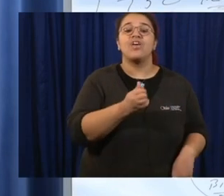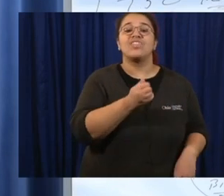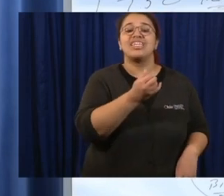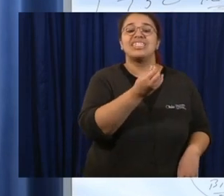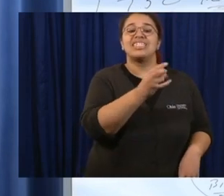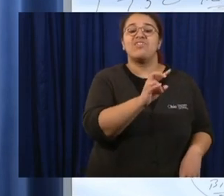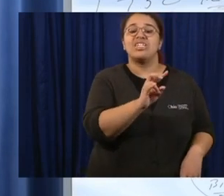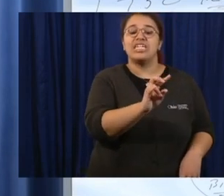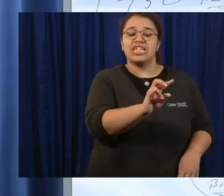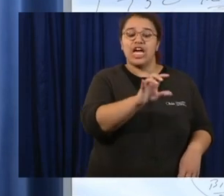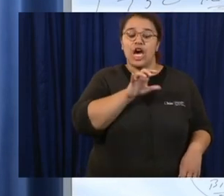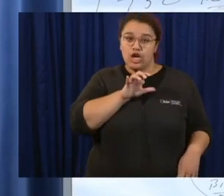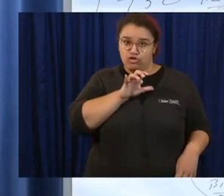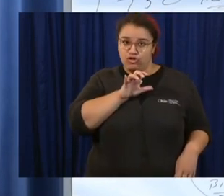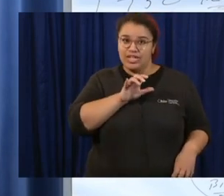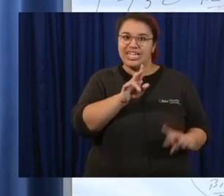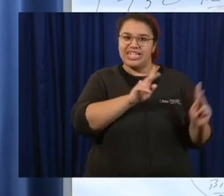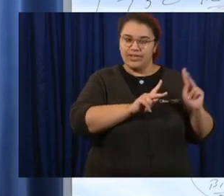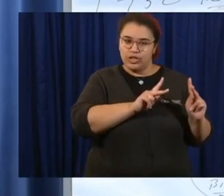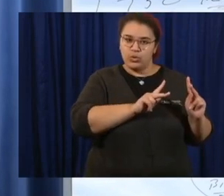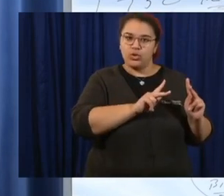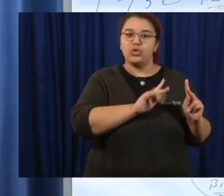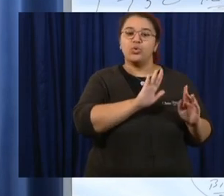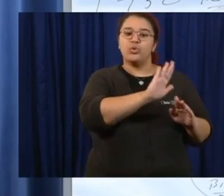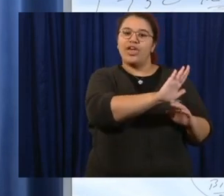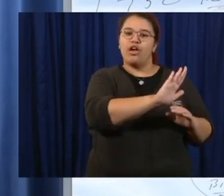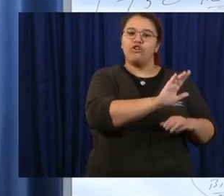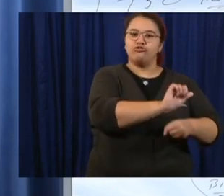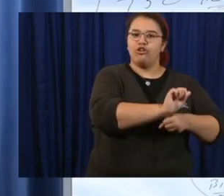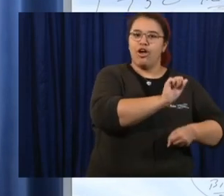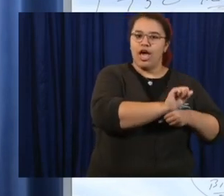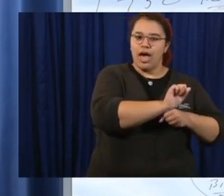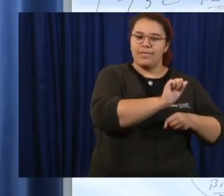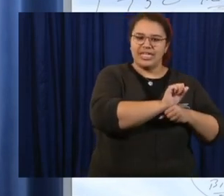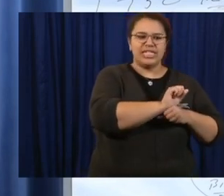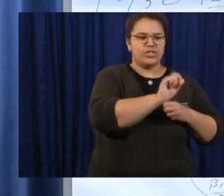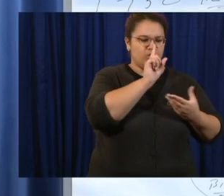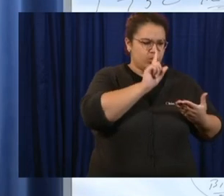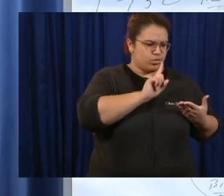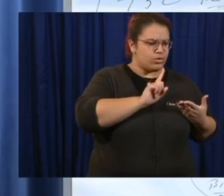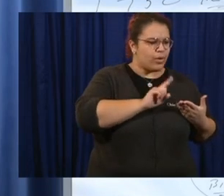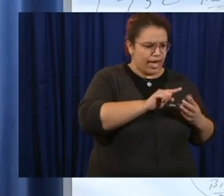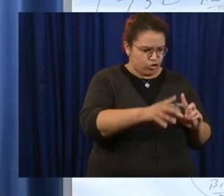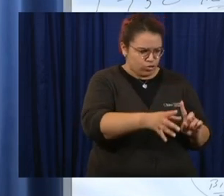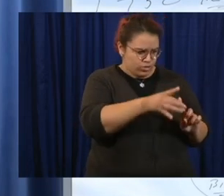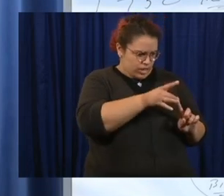1,700 contact tracers have already been hired?